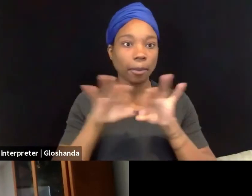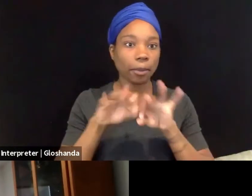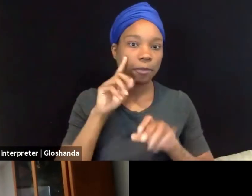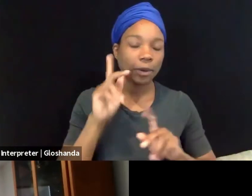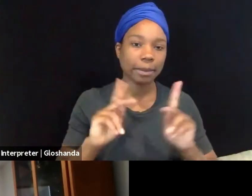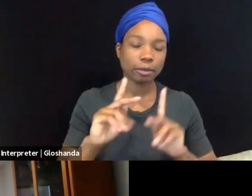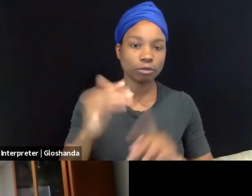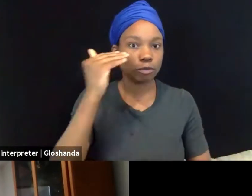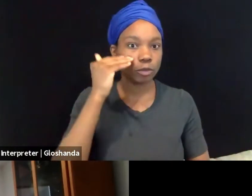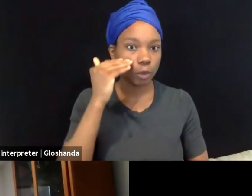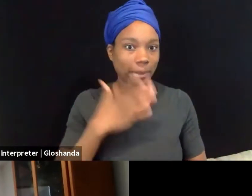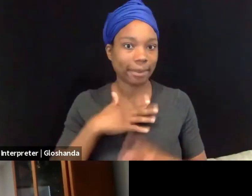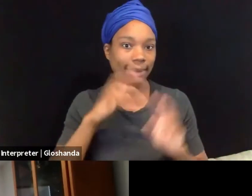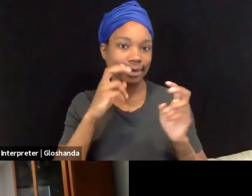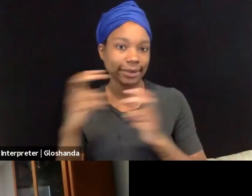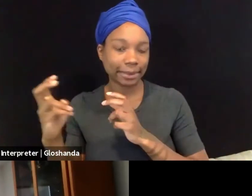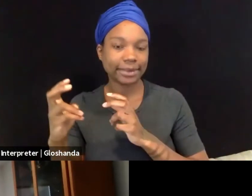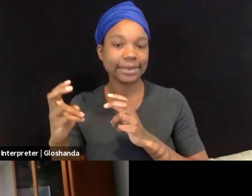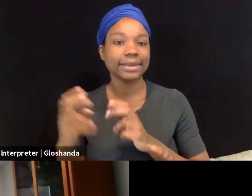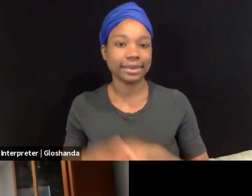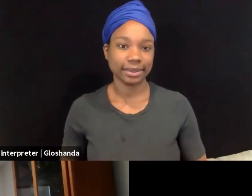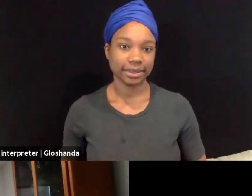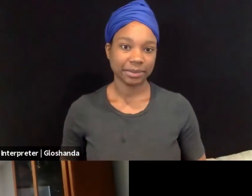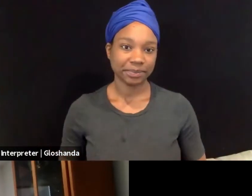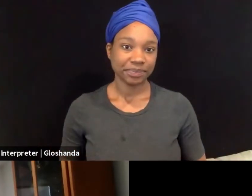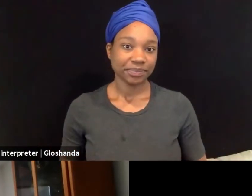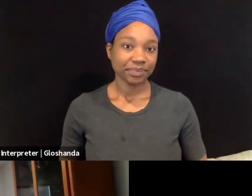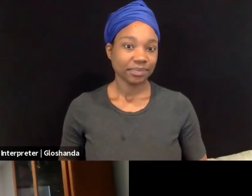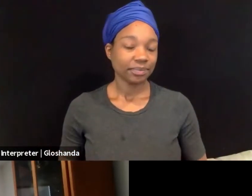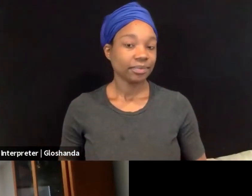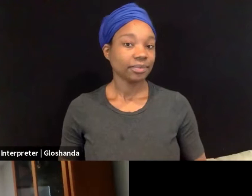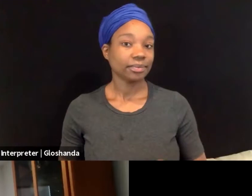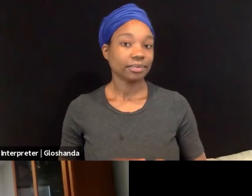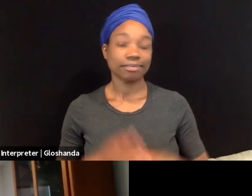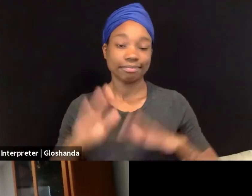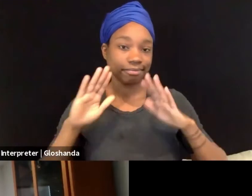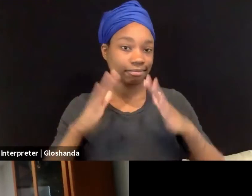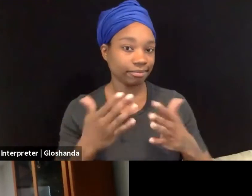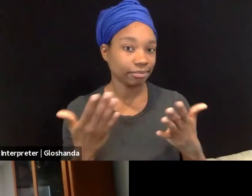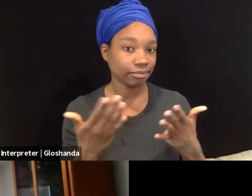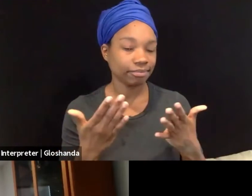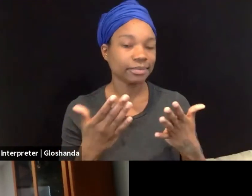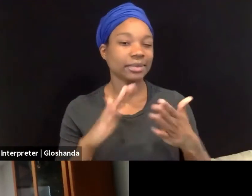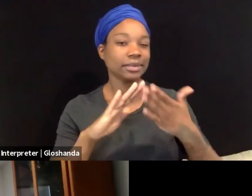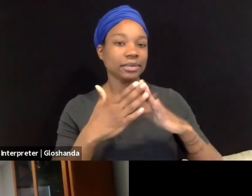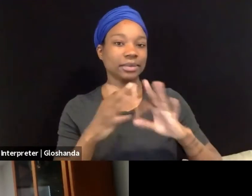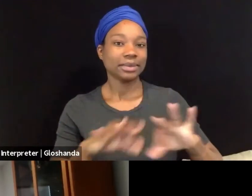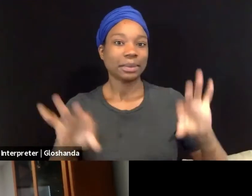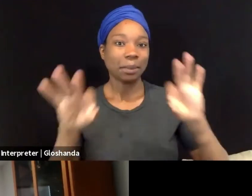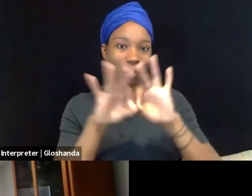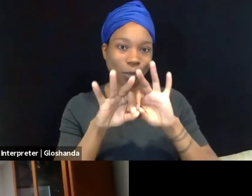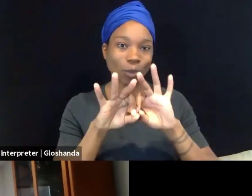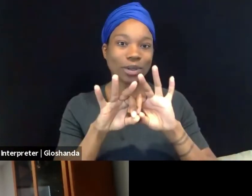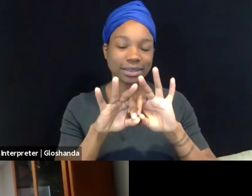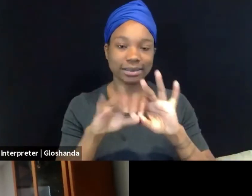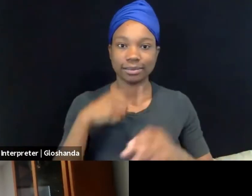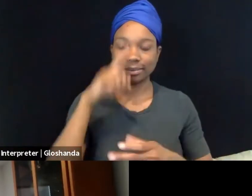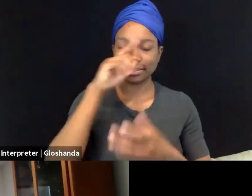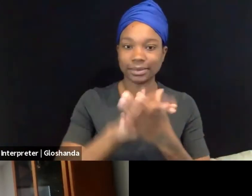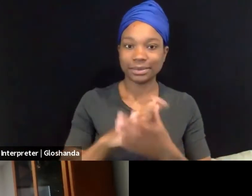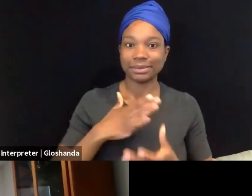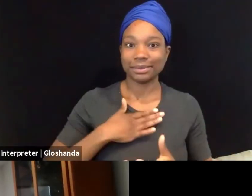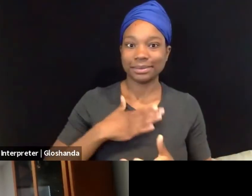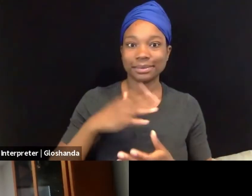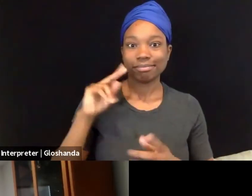discussing. And the theme here is really the importance of community. But I believe my perspective is going to be